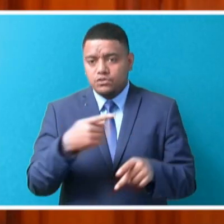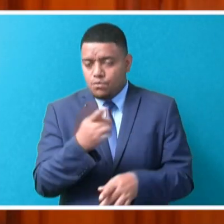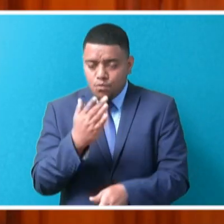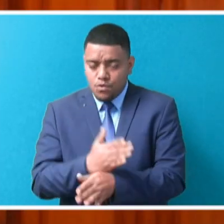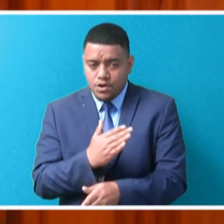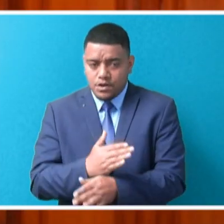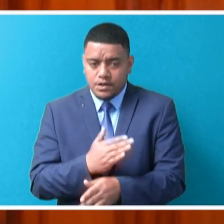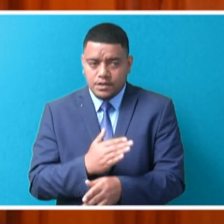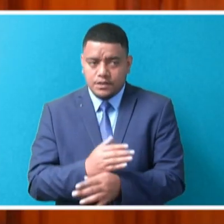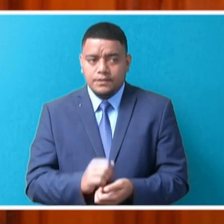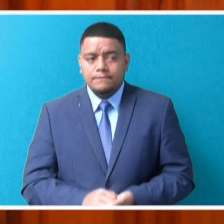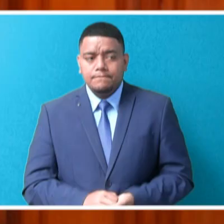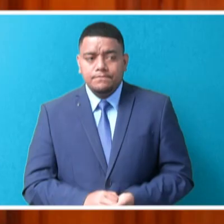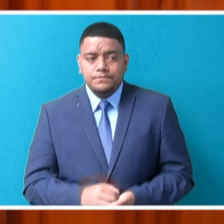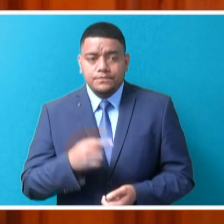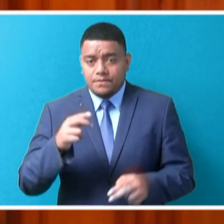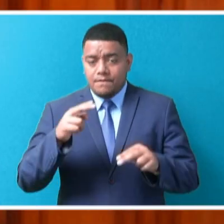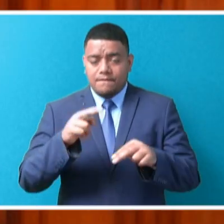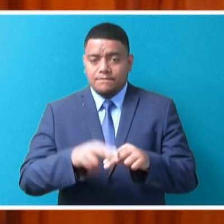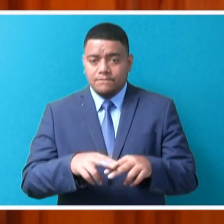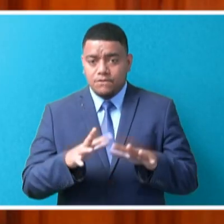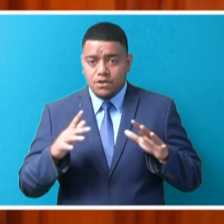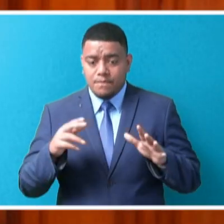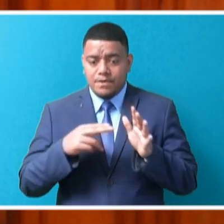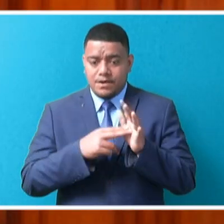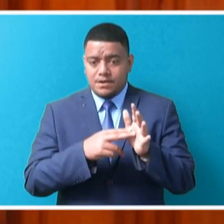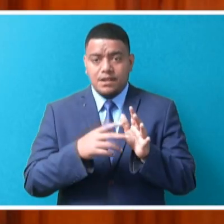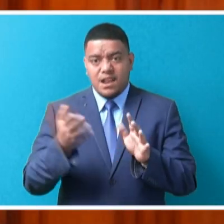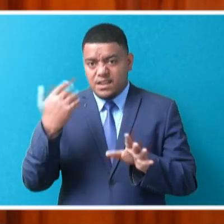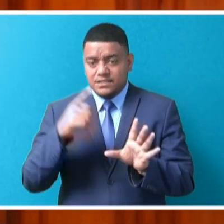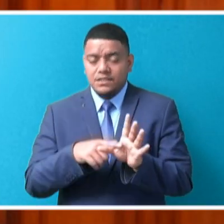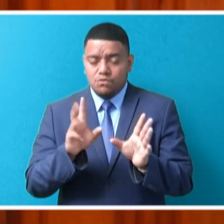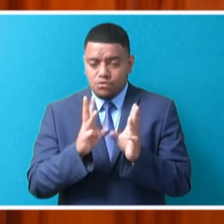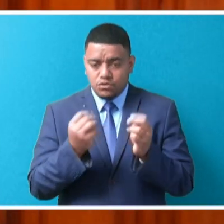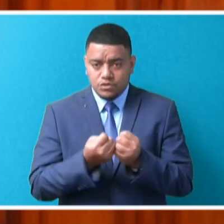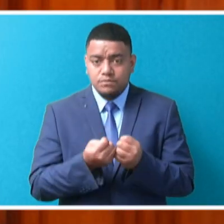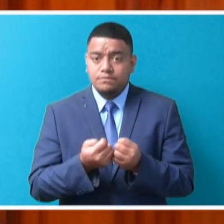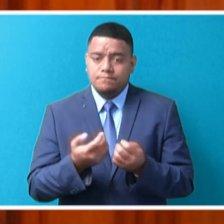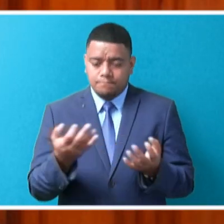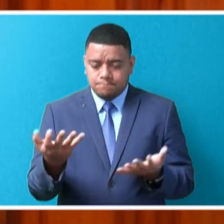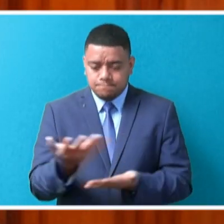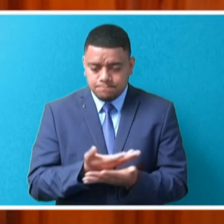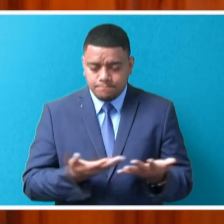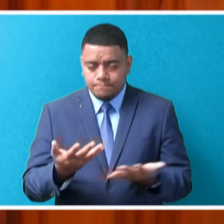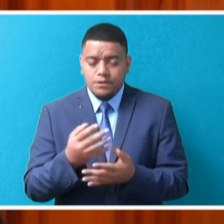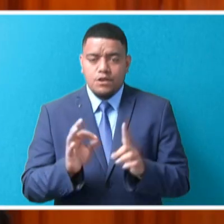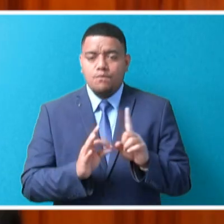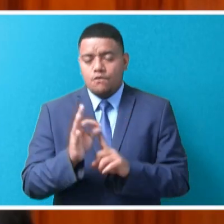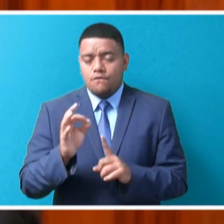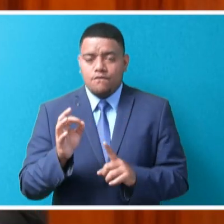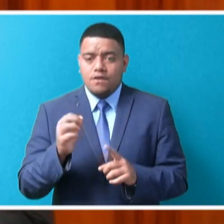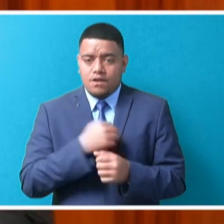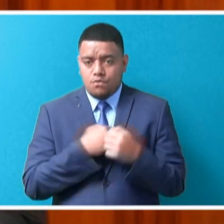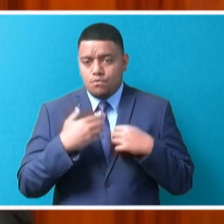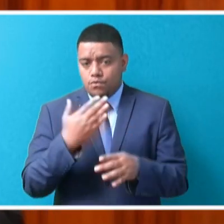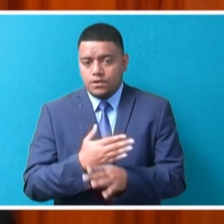9th Pacific Tuna Forum in Nandi in October last year reaffirmed Fiji's commitment to sustainable fisheries and ocean management.